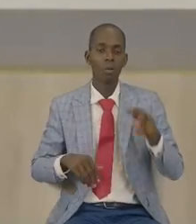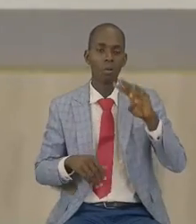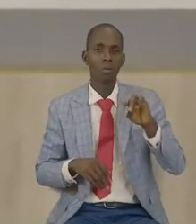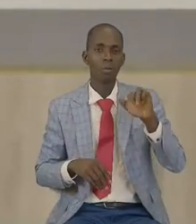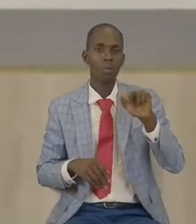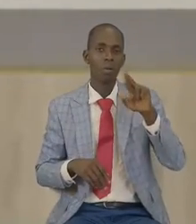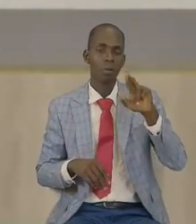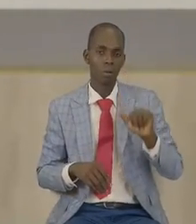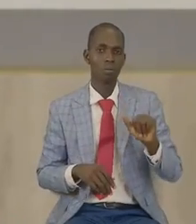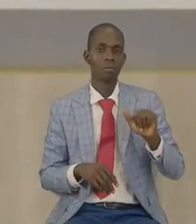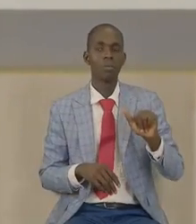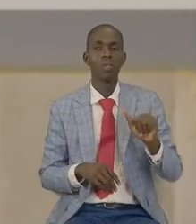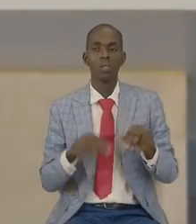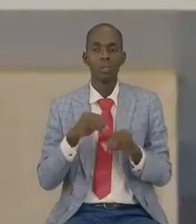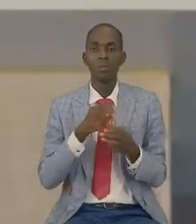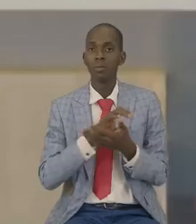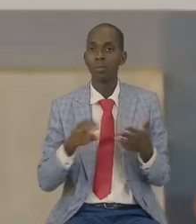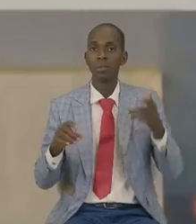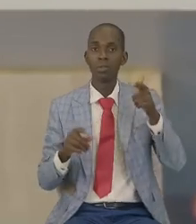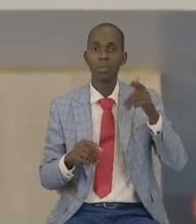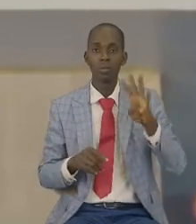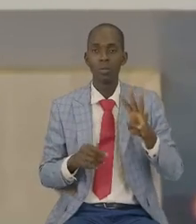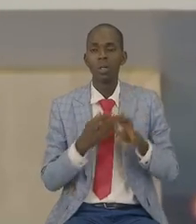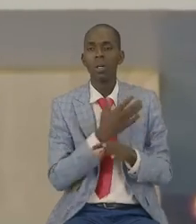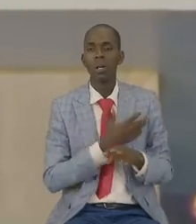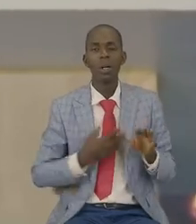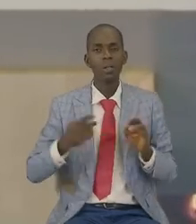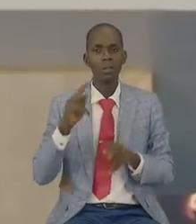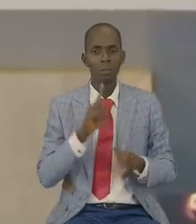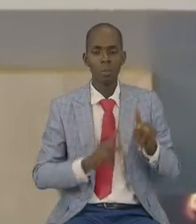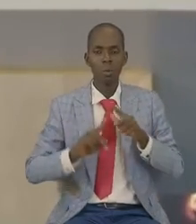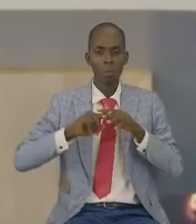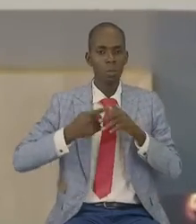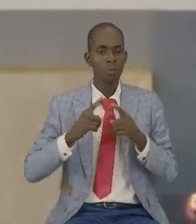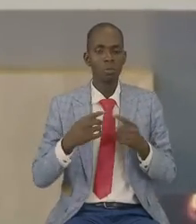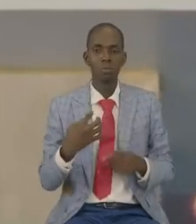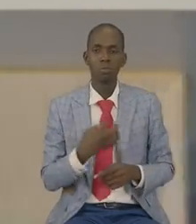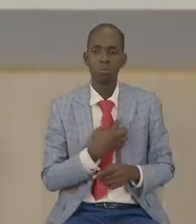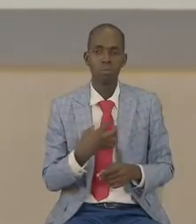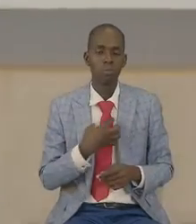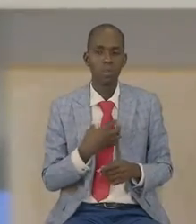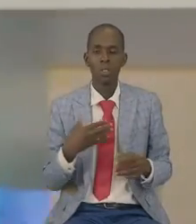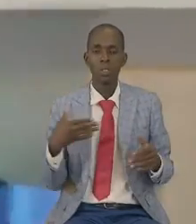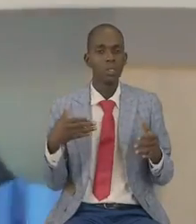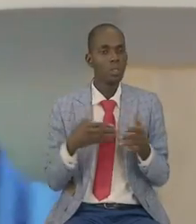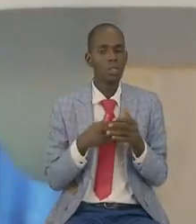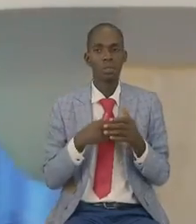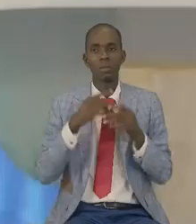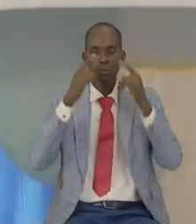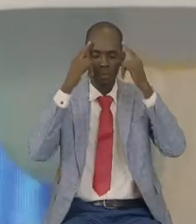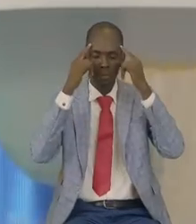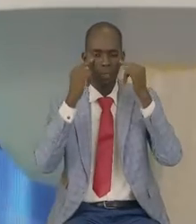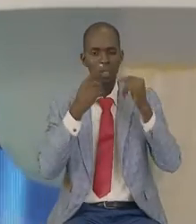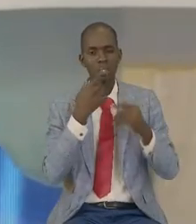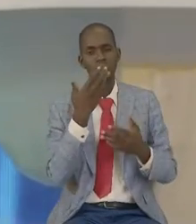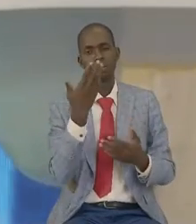verse 24, it says, and the people murmured against Moses,